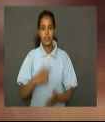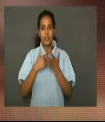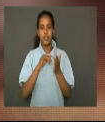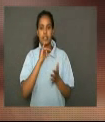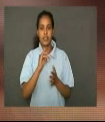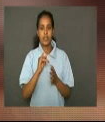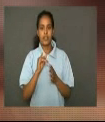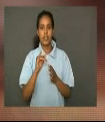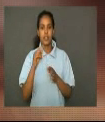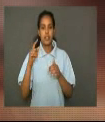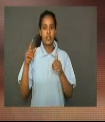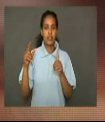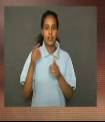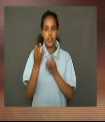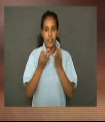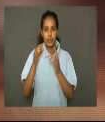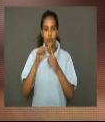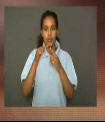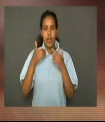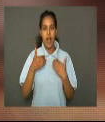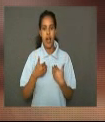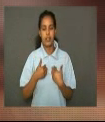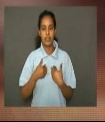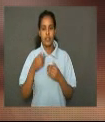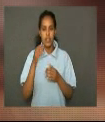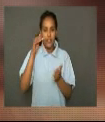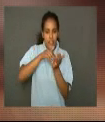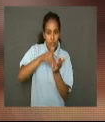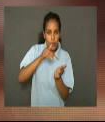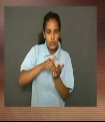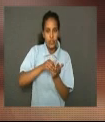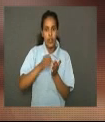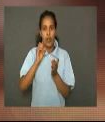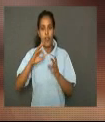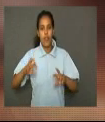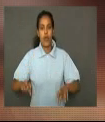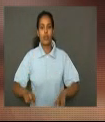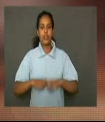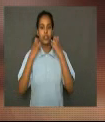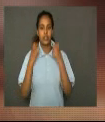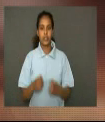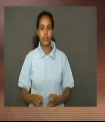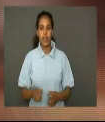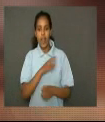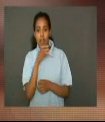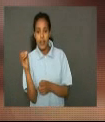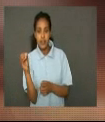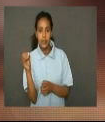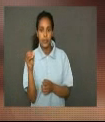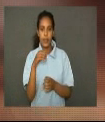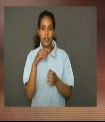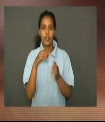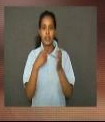This is referred to as the frequency of collision and